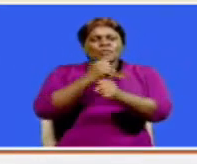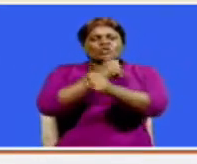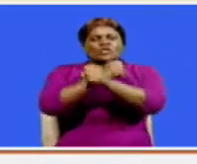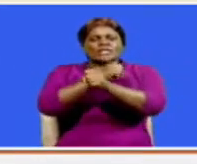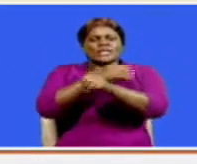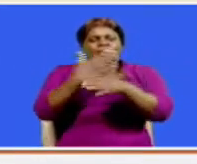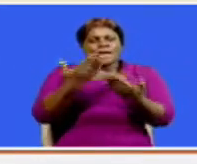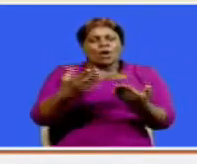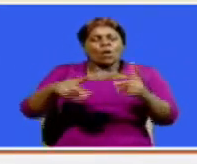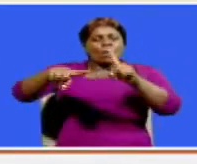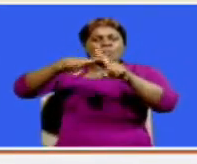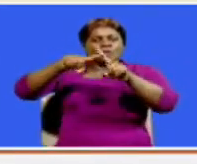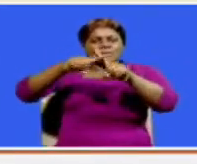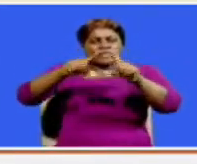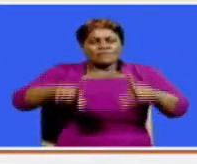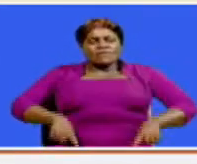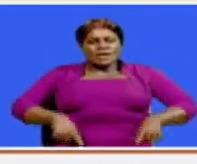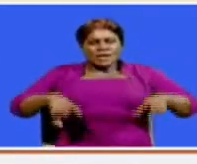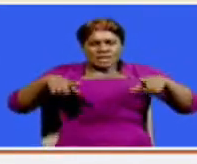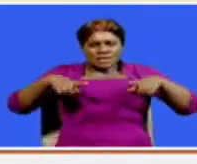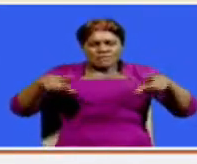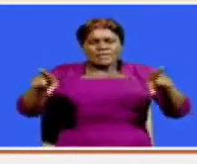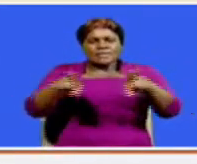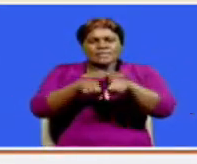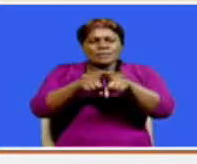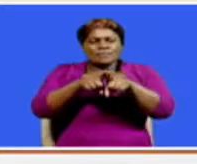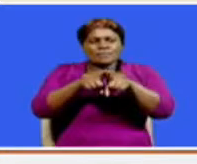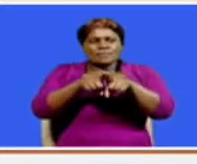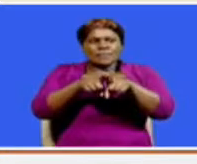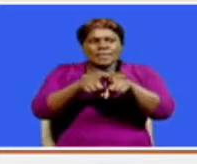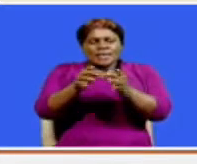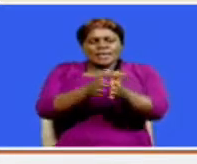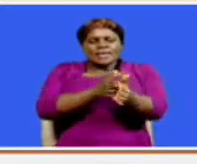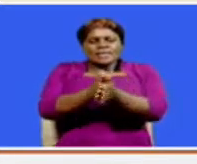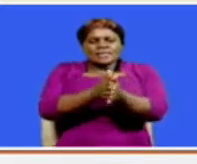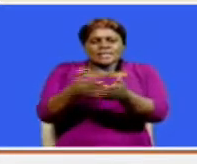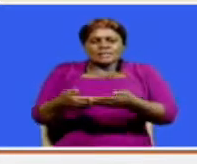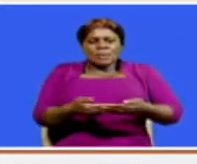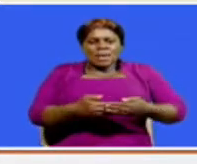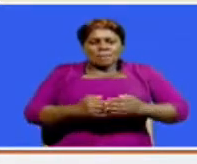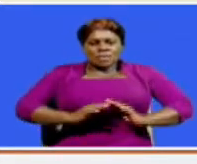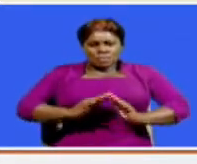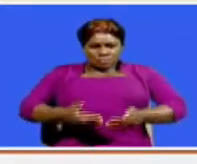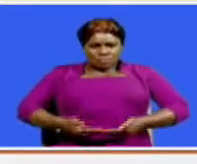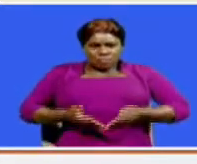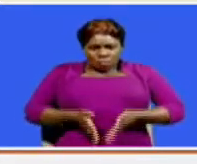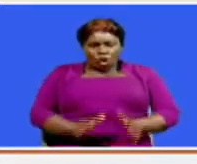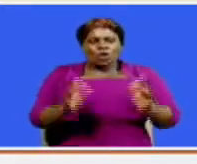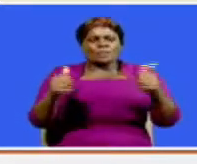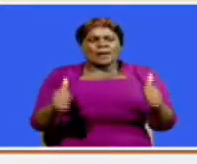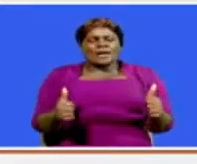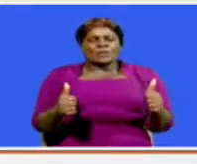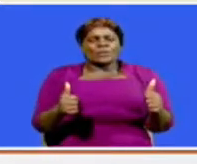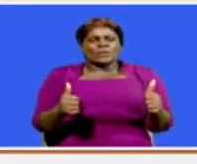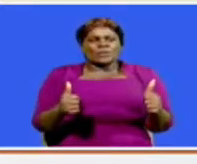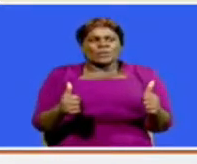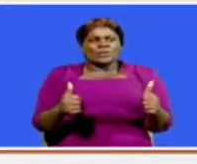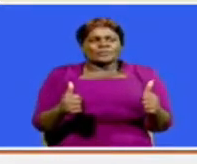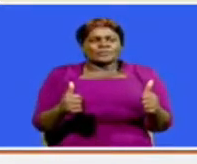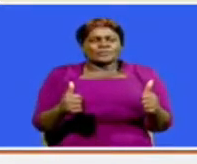of living positively with HIV, and also with particular interest to the child that they are carrying, the unborn baby or even the baby